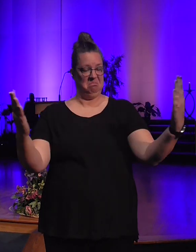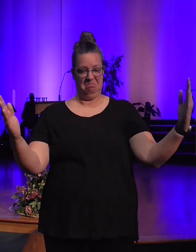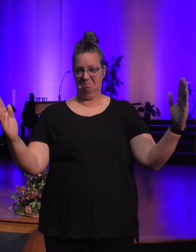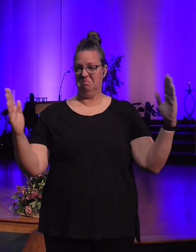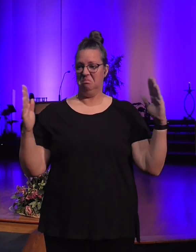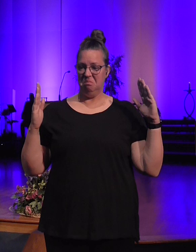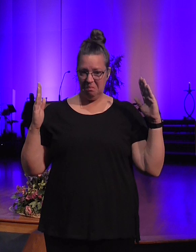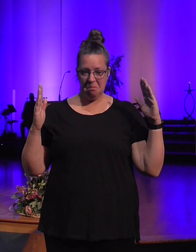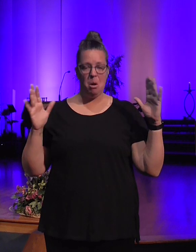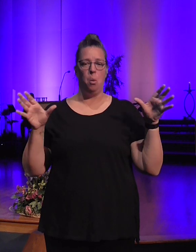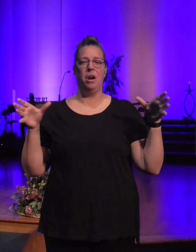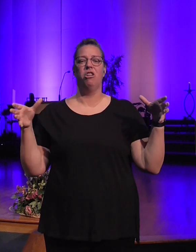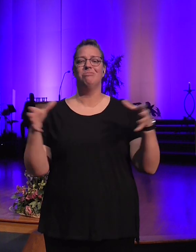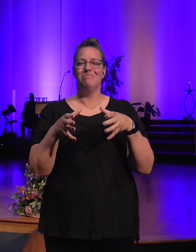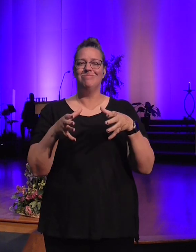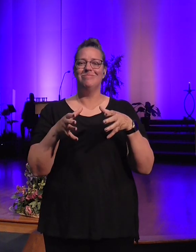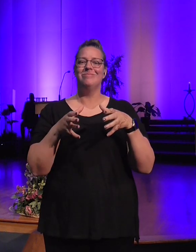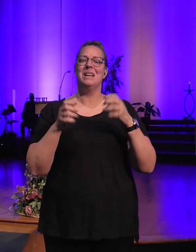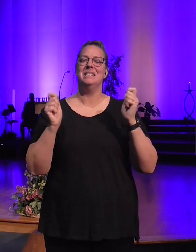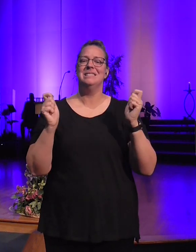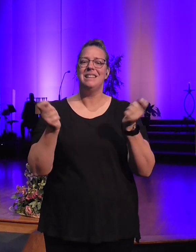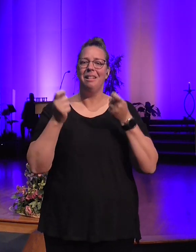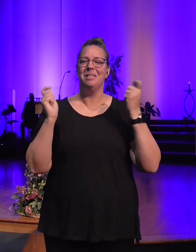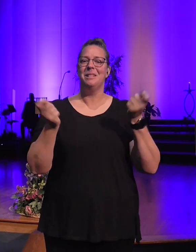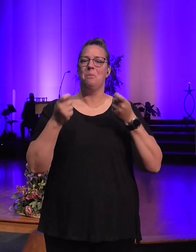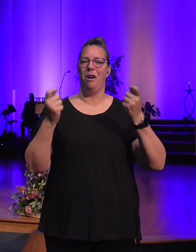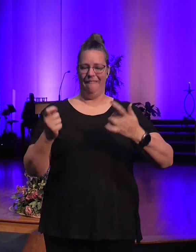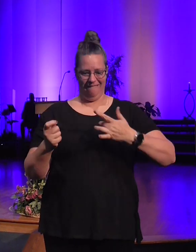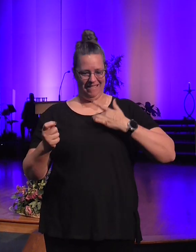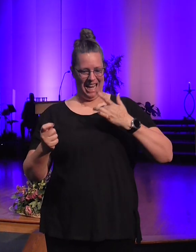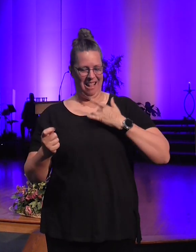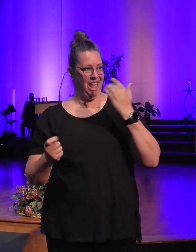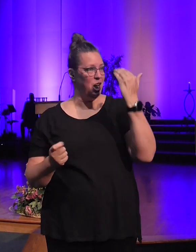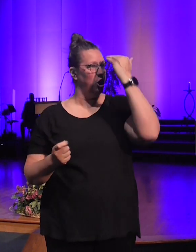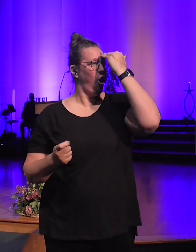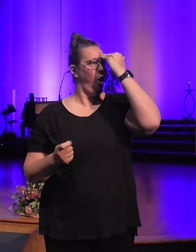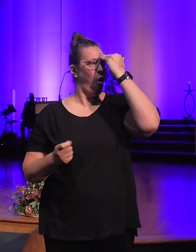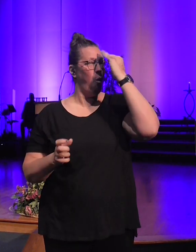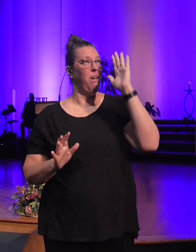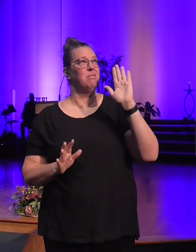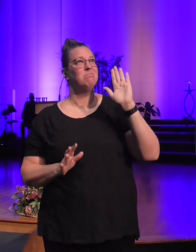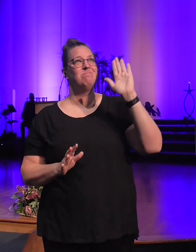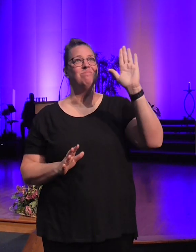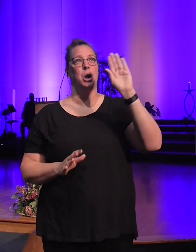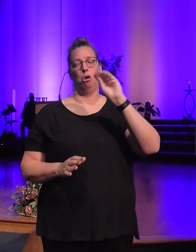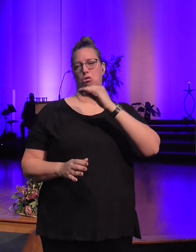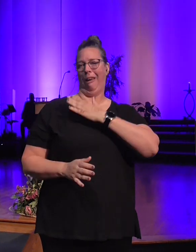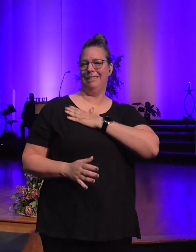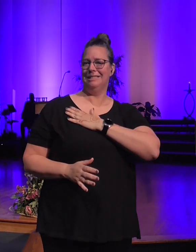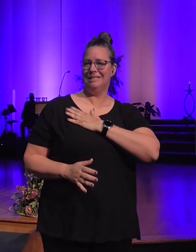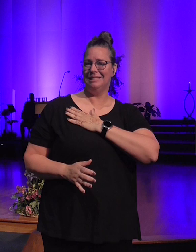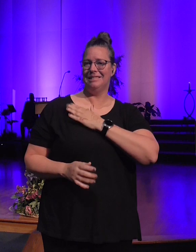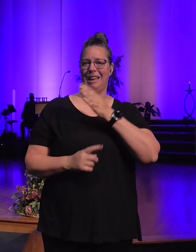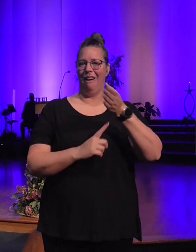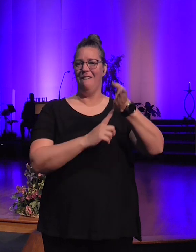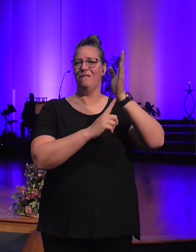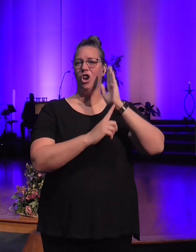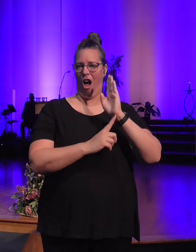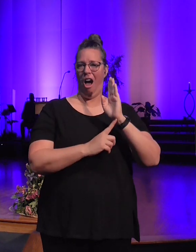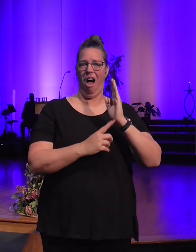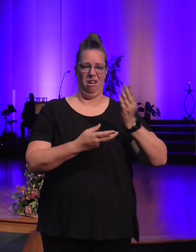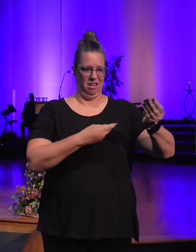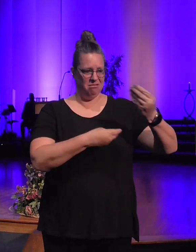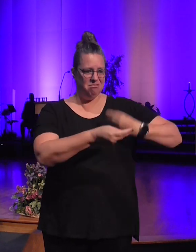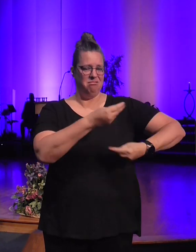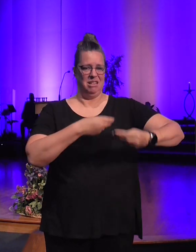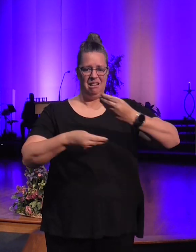we gather together to celebrate, to feel, and to know. And I know that that essence of grace, that essence of God moves through all